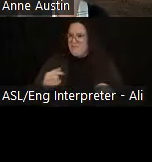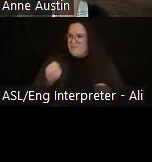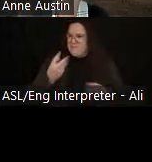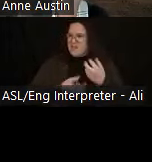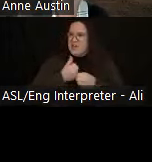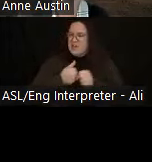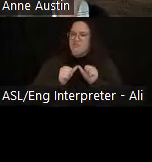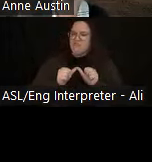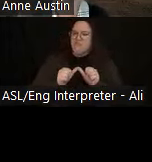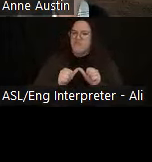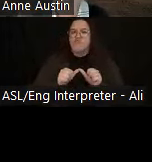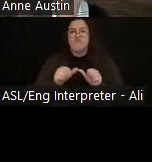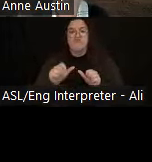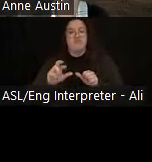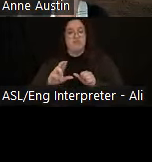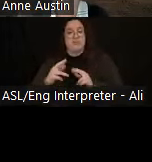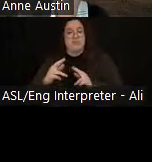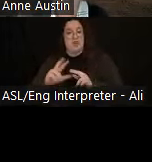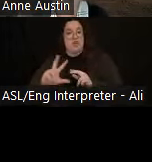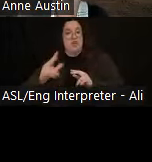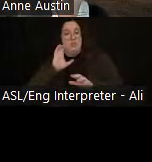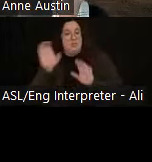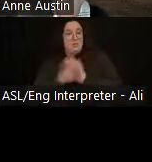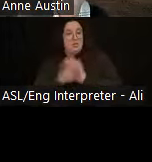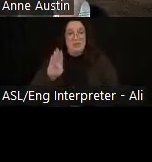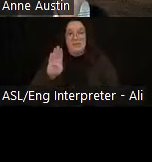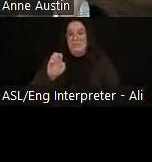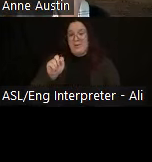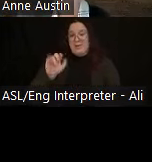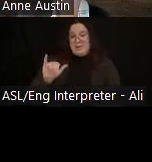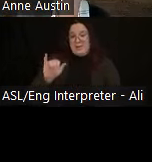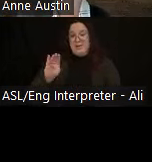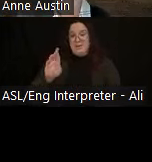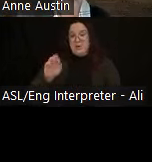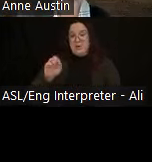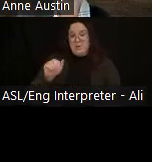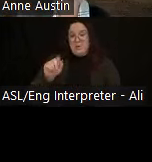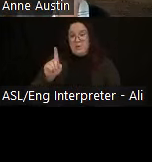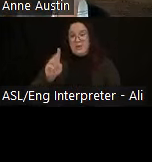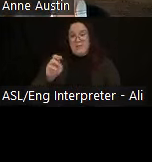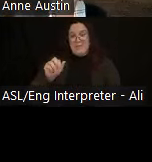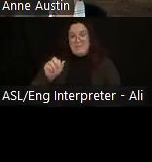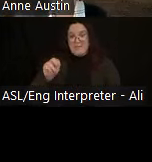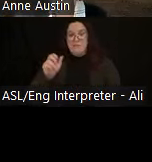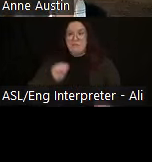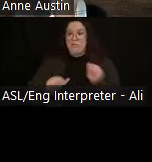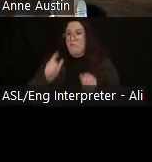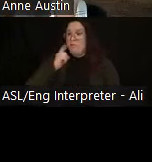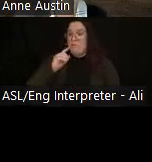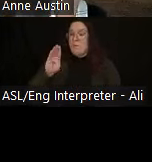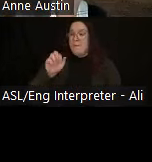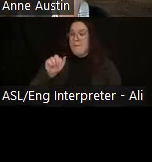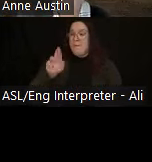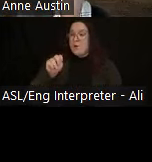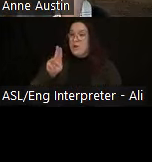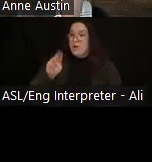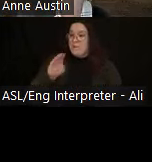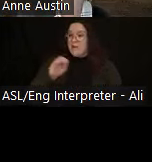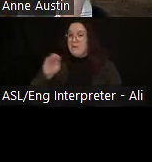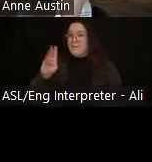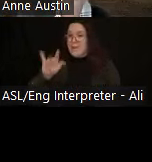Broadbent, pictured here in the upper right-hand corner with over 400 tattoos, performed for Barnum and Bailey, and tattooed women became a